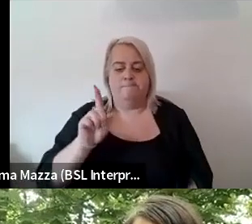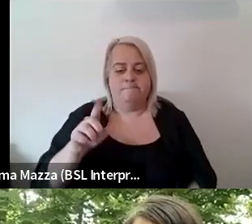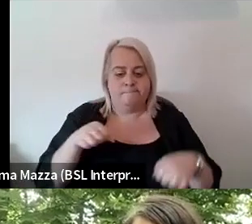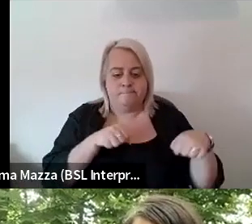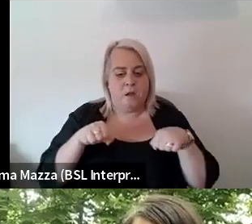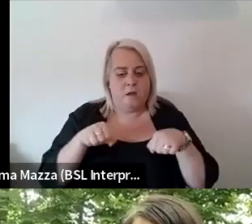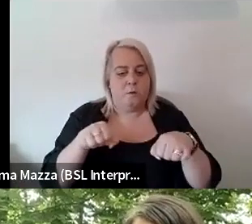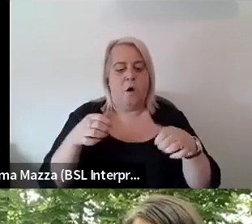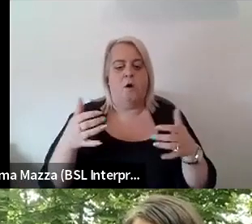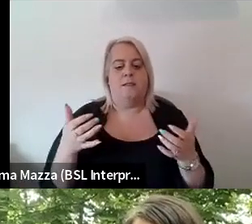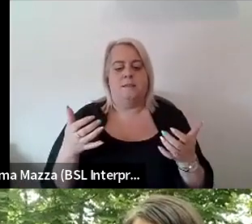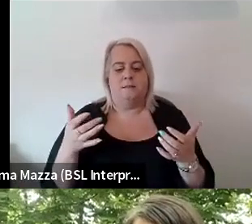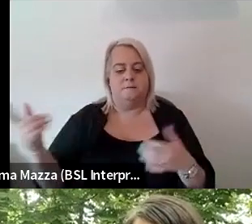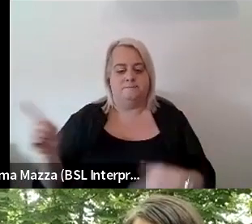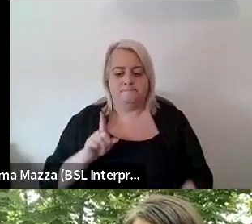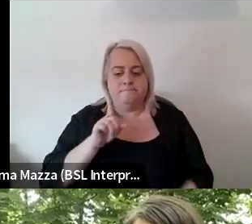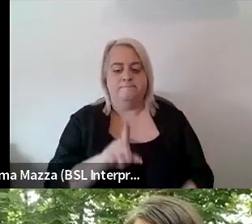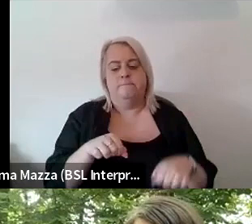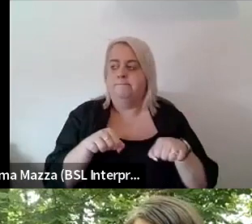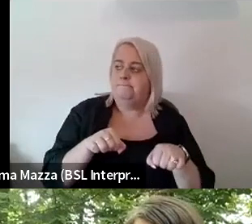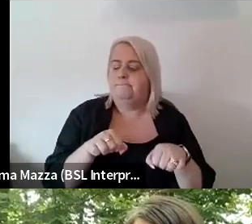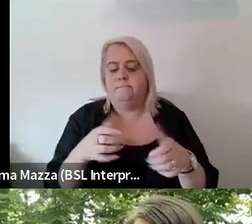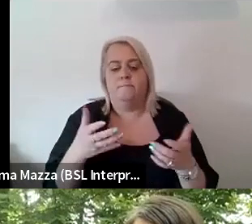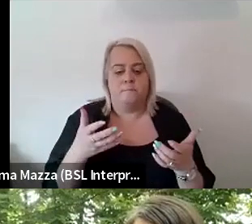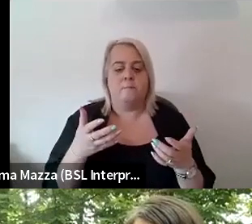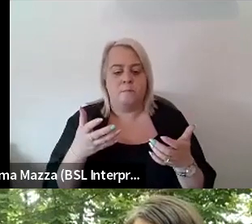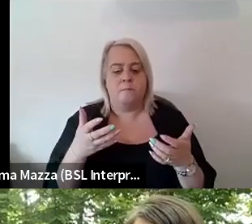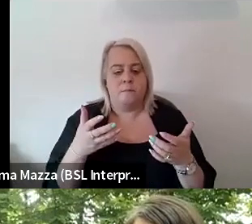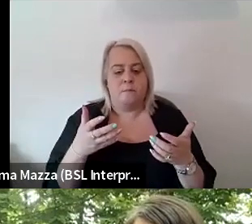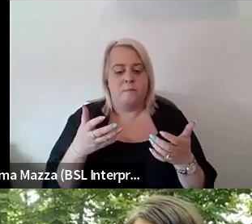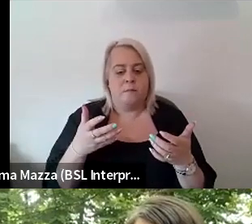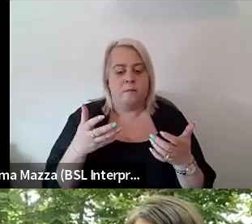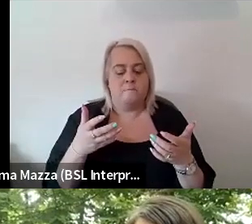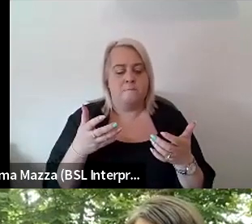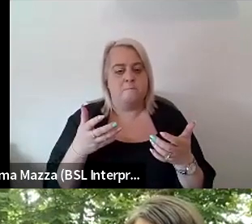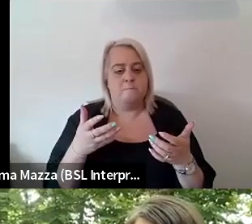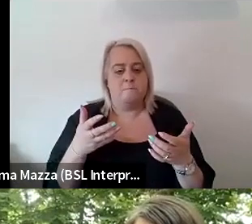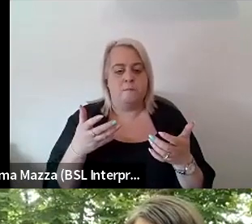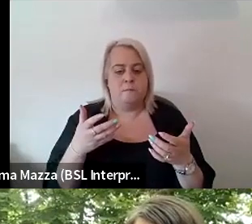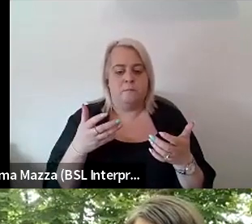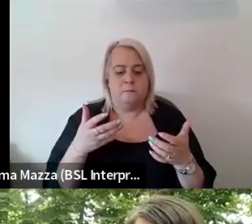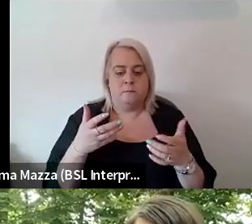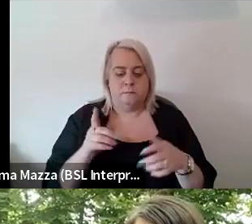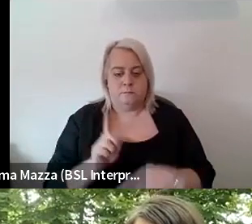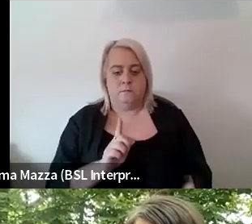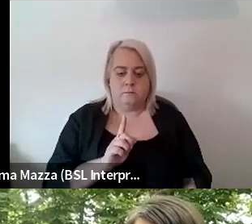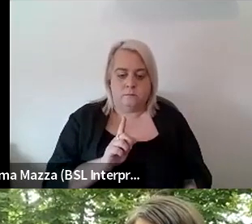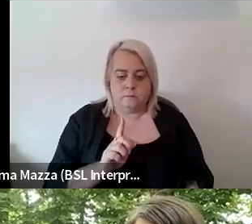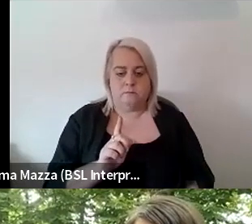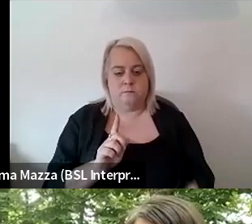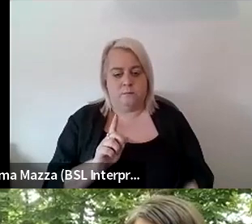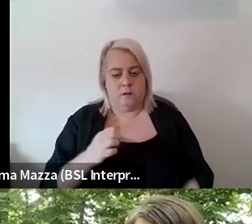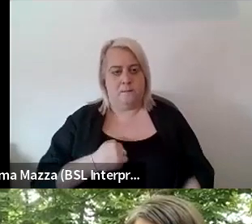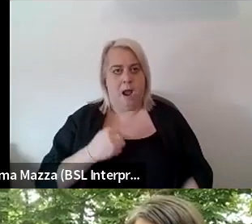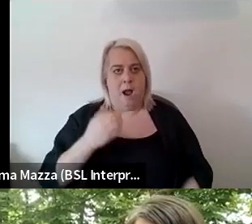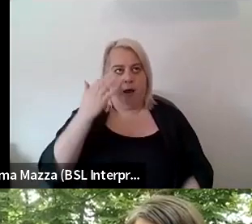superstore to do some shopping for it, like a grocery shopping. In my head, I will memorize that on